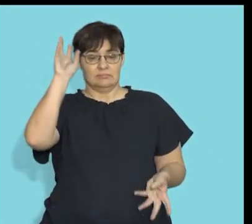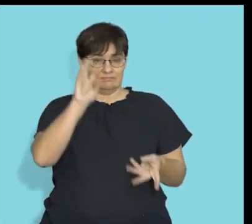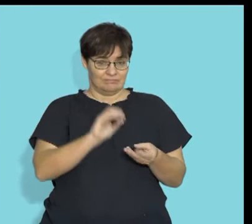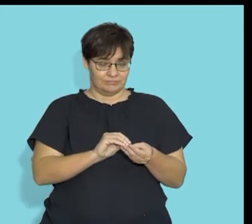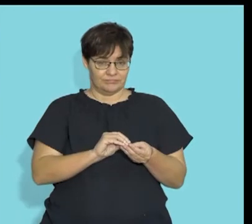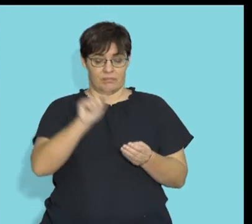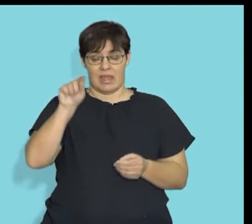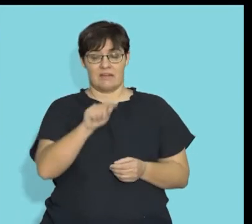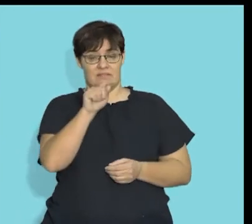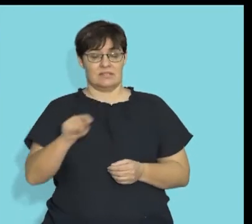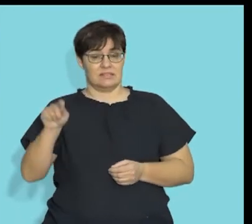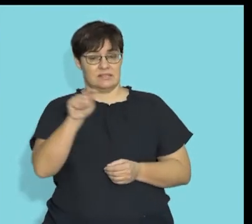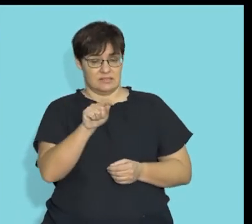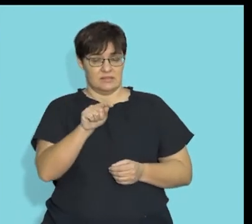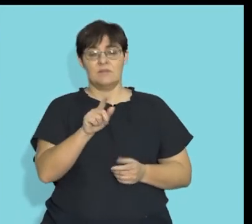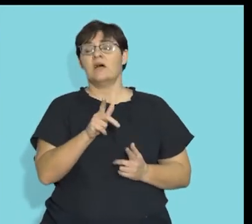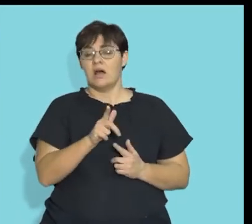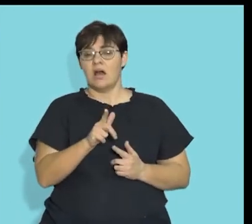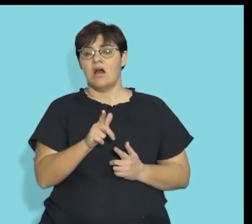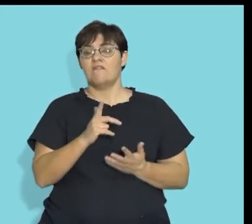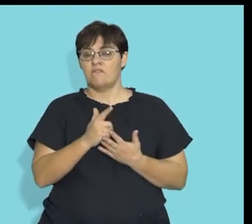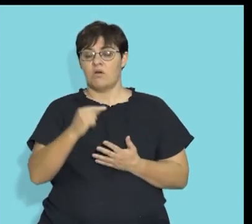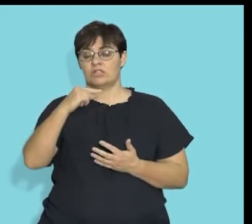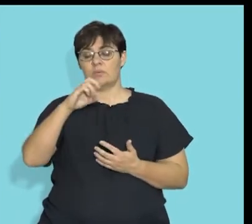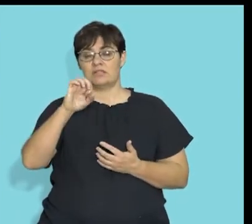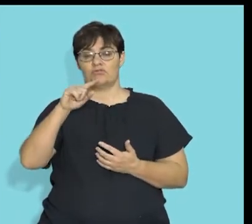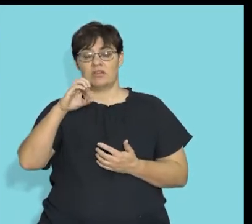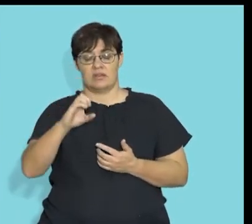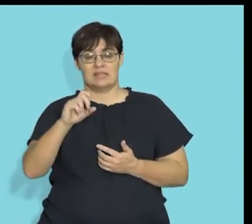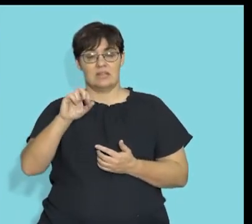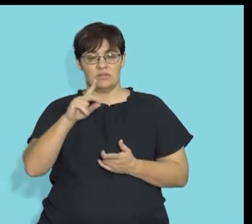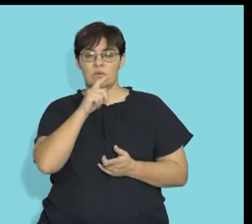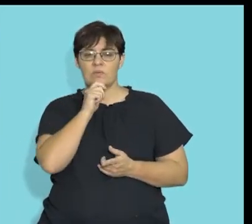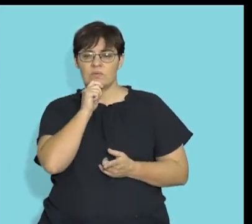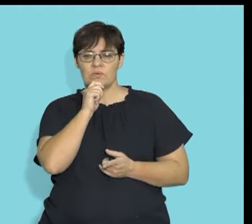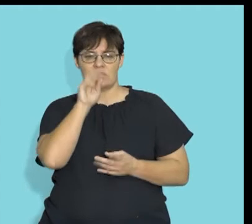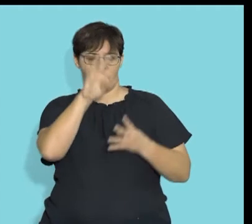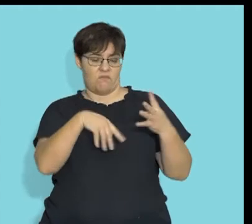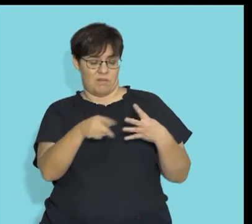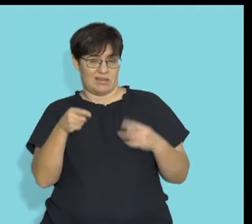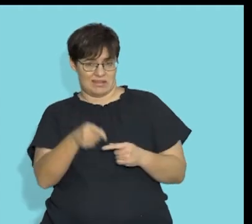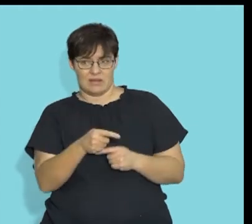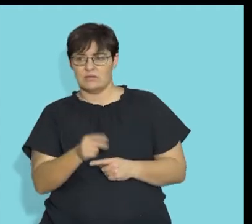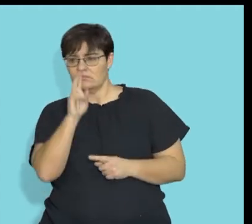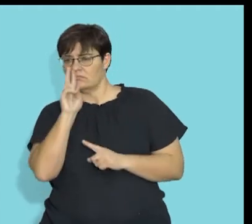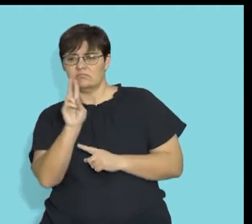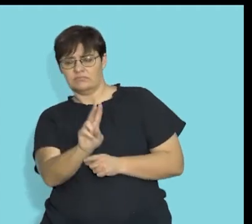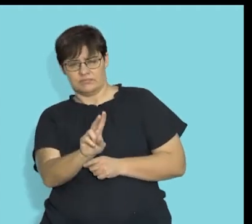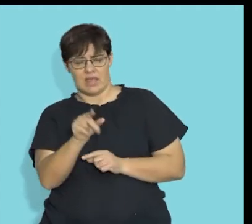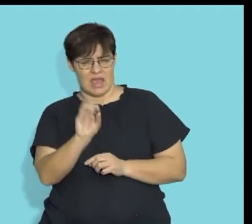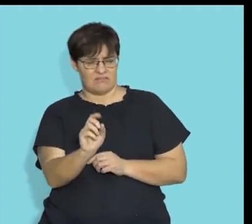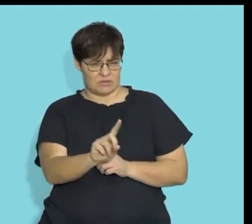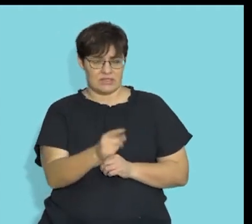to infinity for a geometric series using the formula below. But let's just quickly look at what's on this